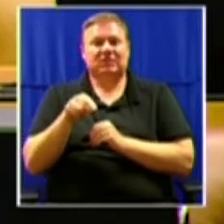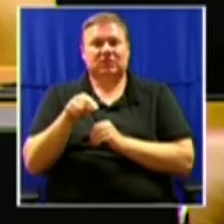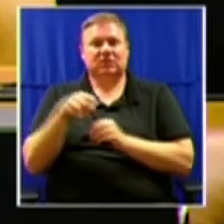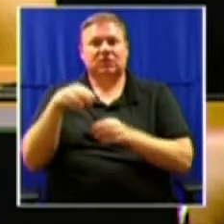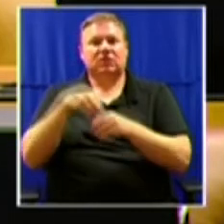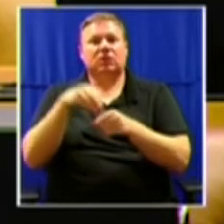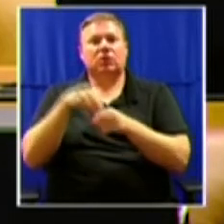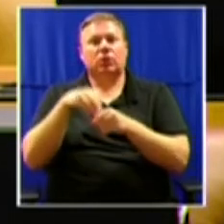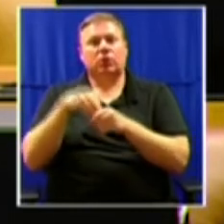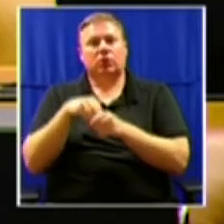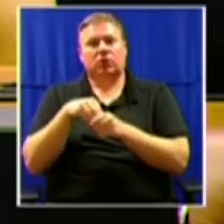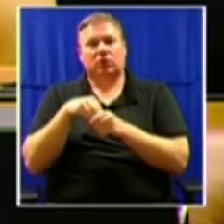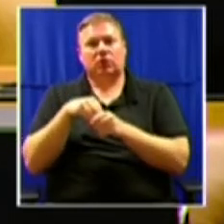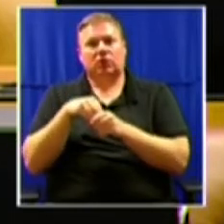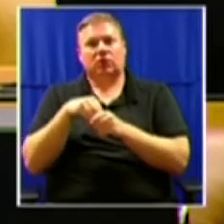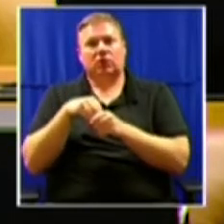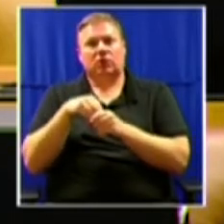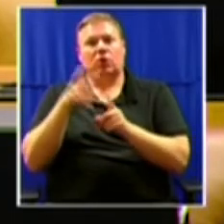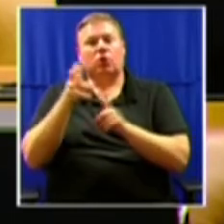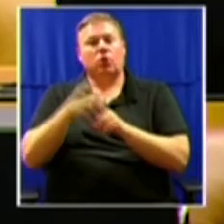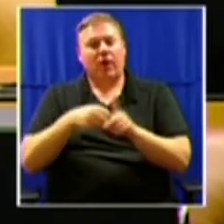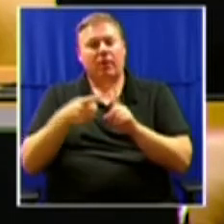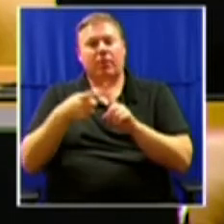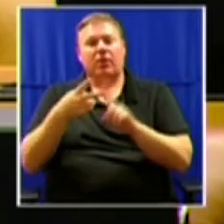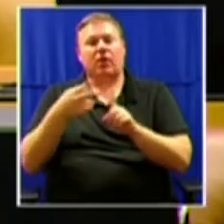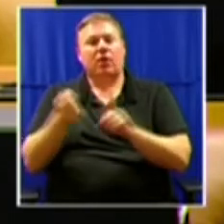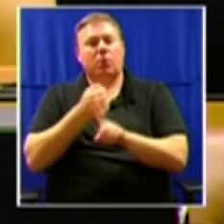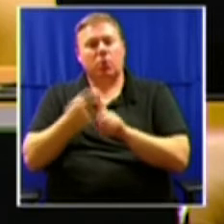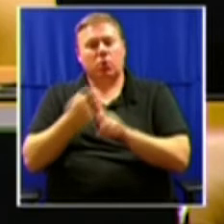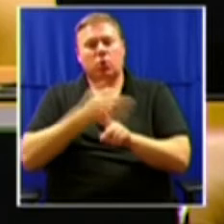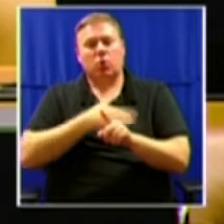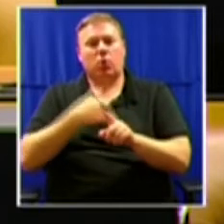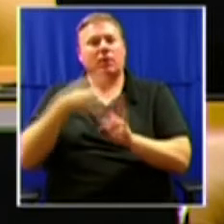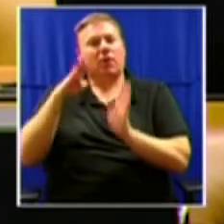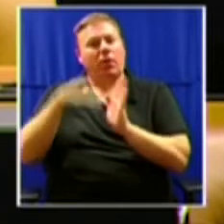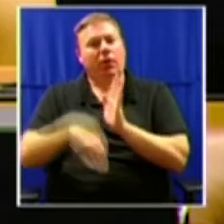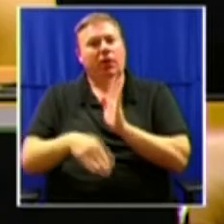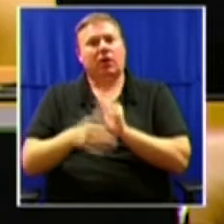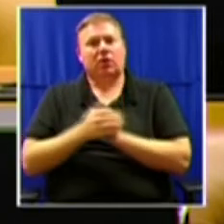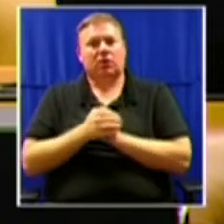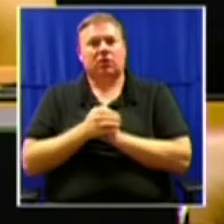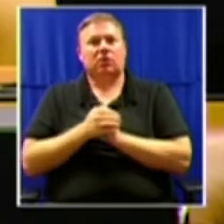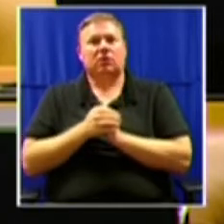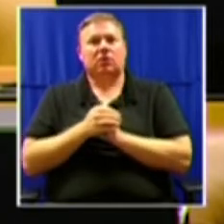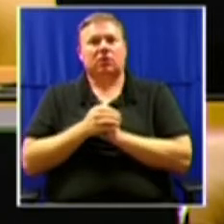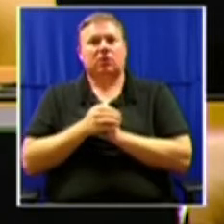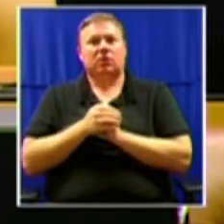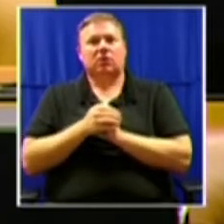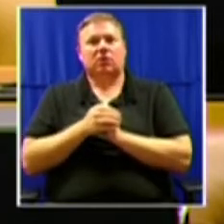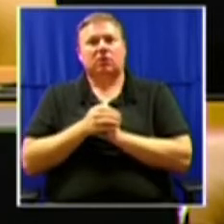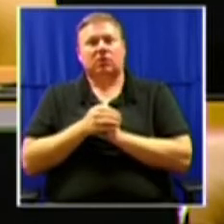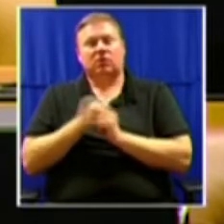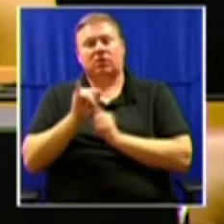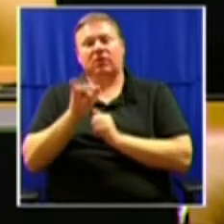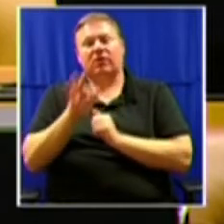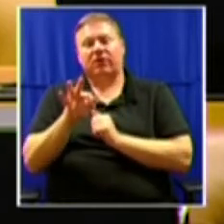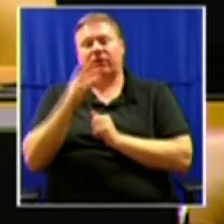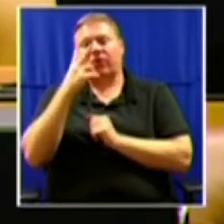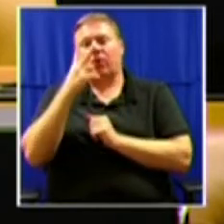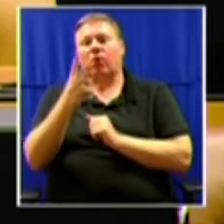including the rape and abuse of women, has gone down, tremendously so. If you